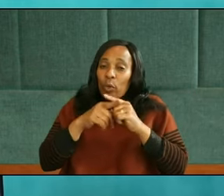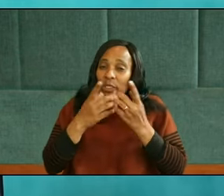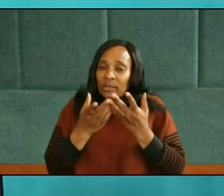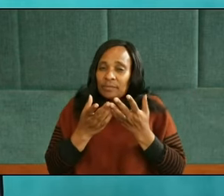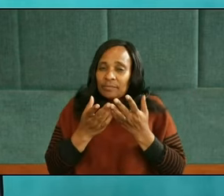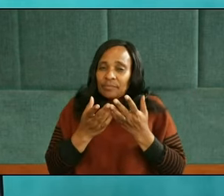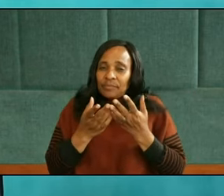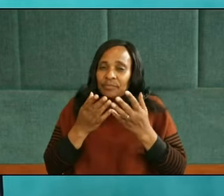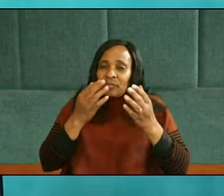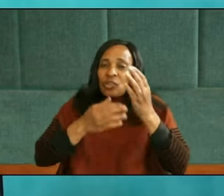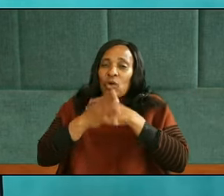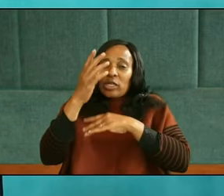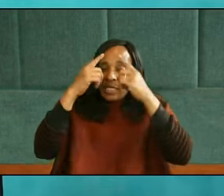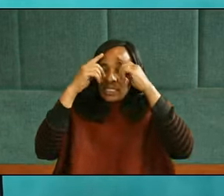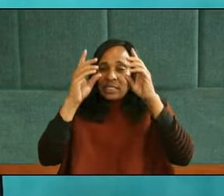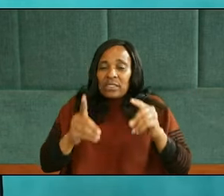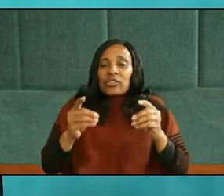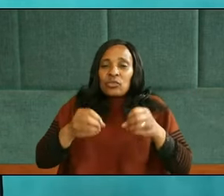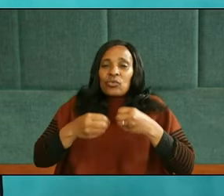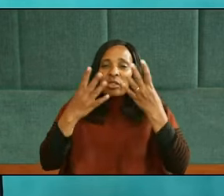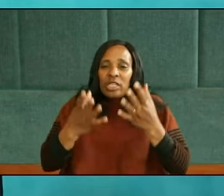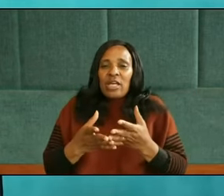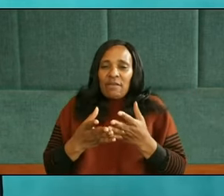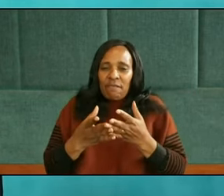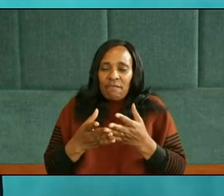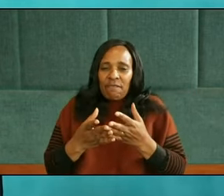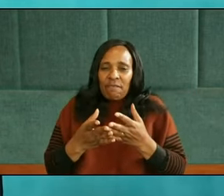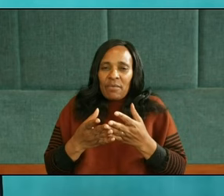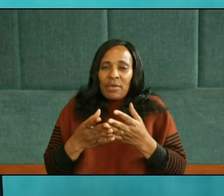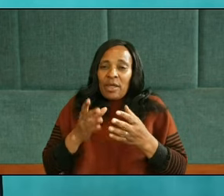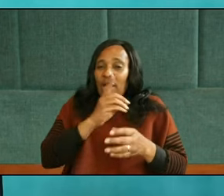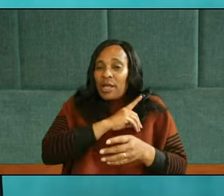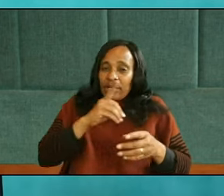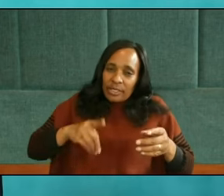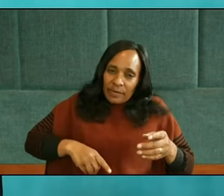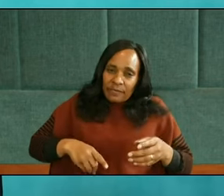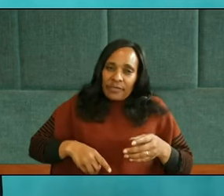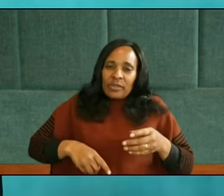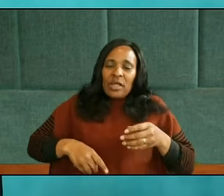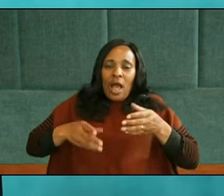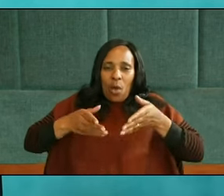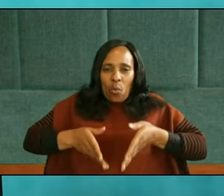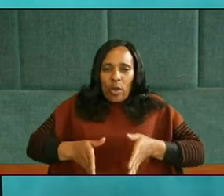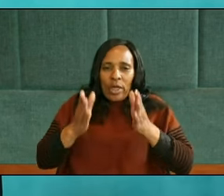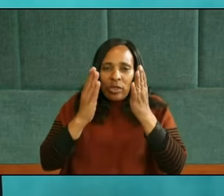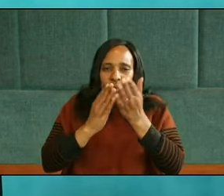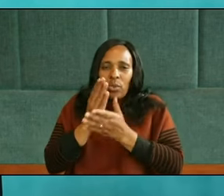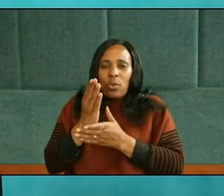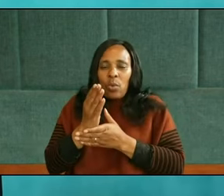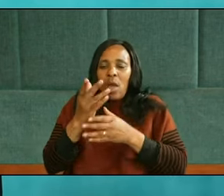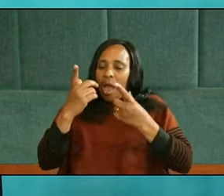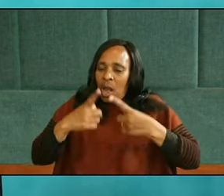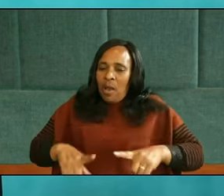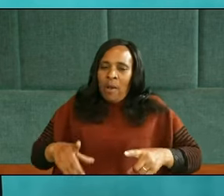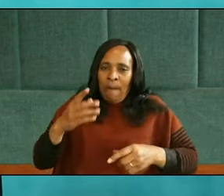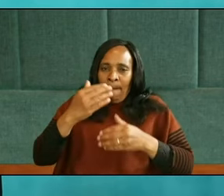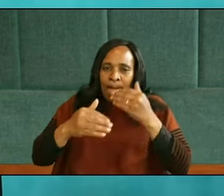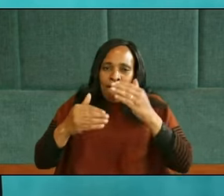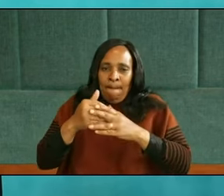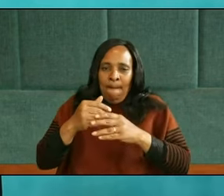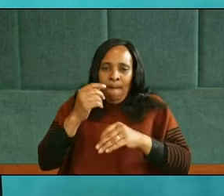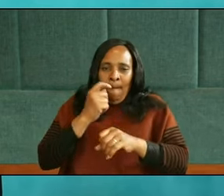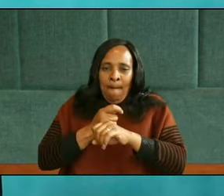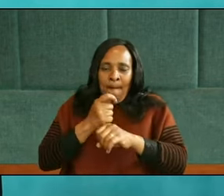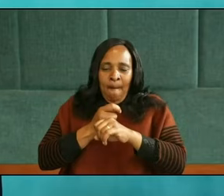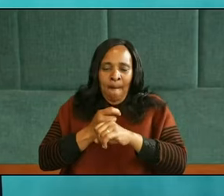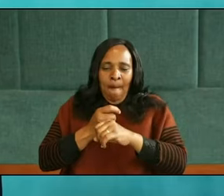when God decided to give David a dynasty and he was not allowed to build the temple, I'd